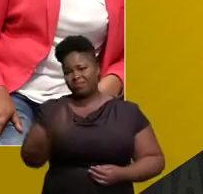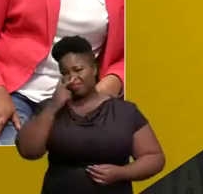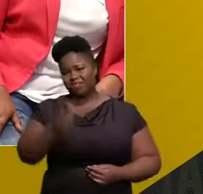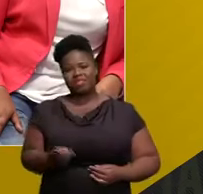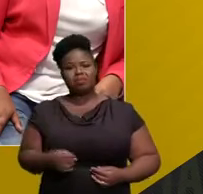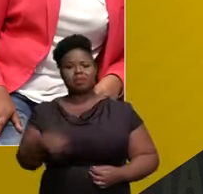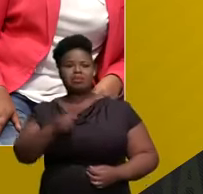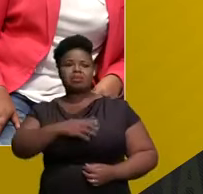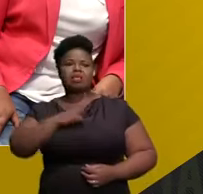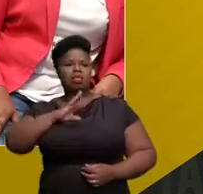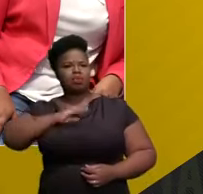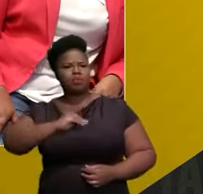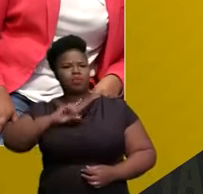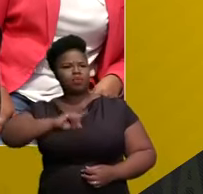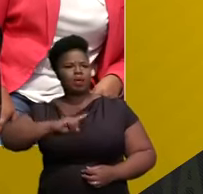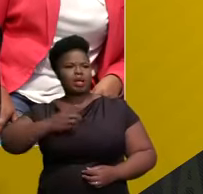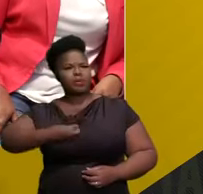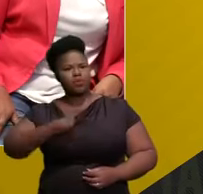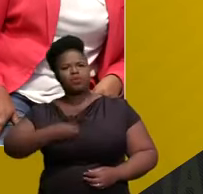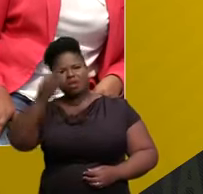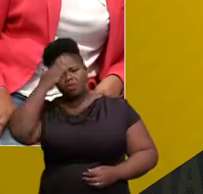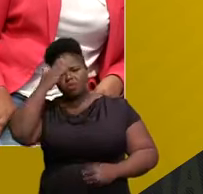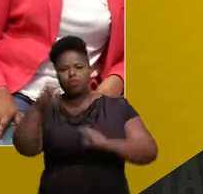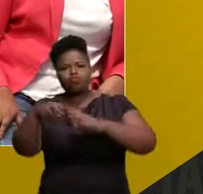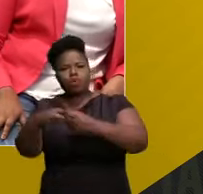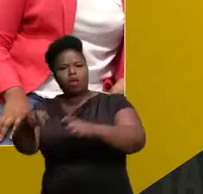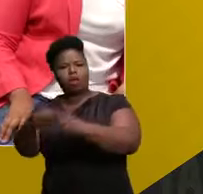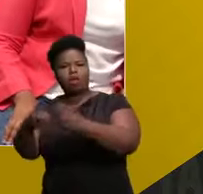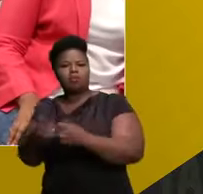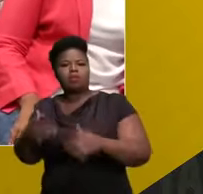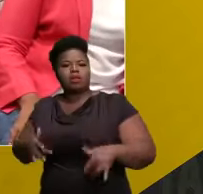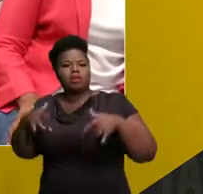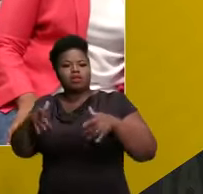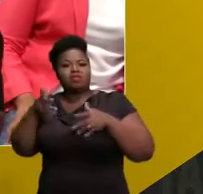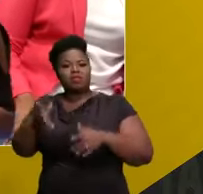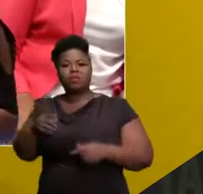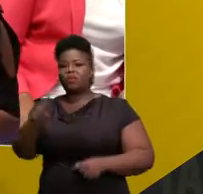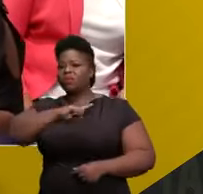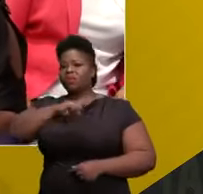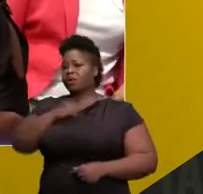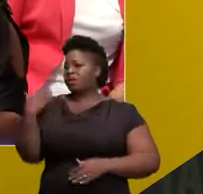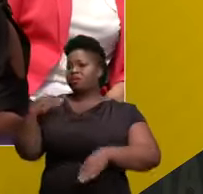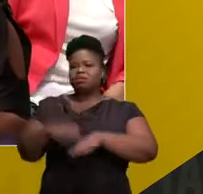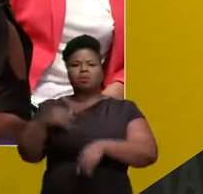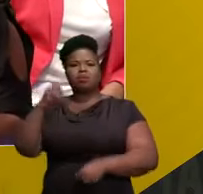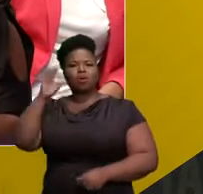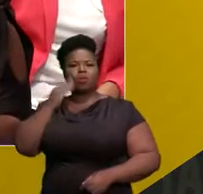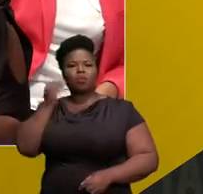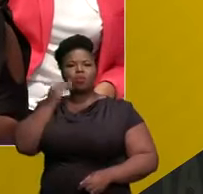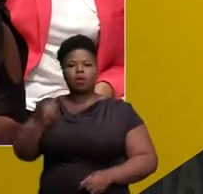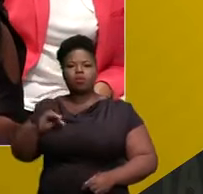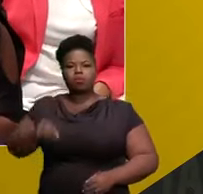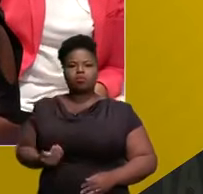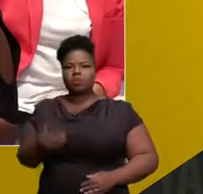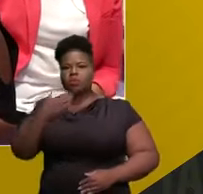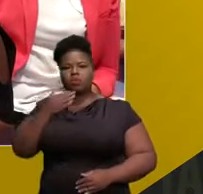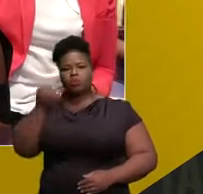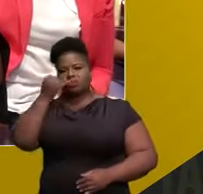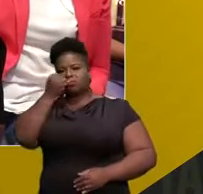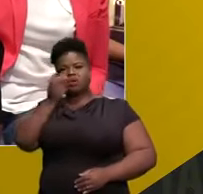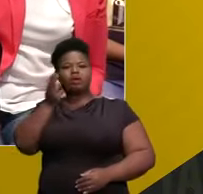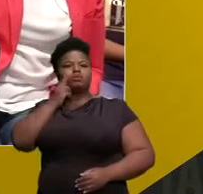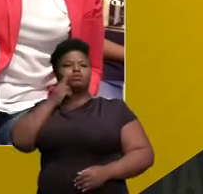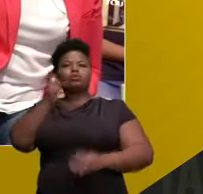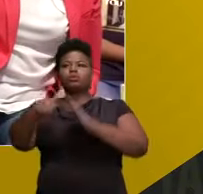nkwesa botlhoko because ke batho ba bantsi ba ke tseba gore ba rapiwa site ya mo ke dula gona last ba rapile lekgoa le lengwe gana mo le tsuba di-drugs le go